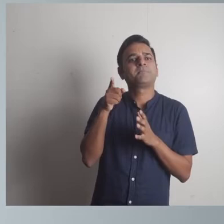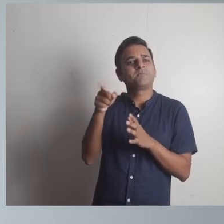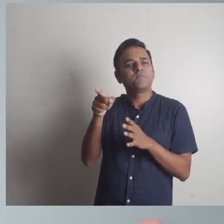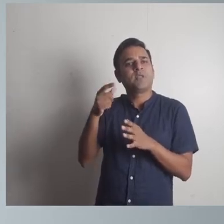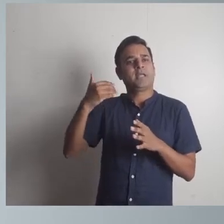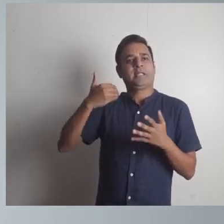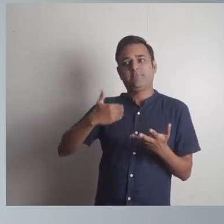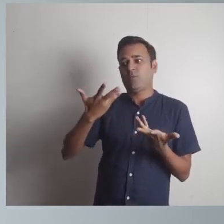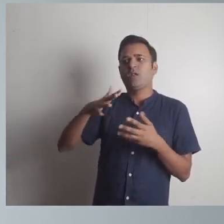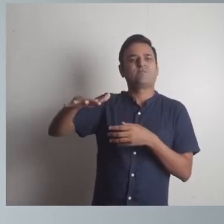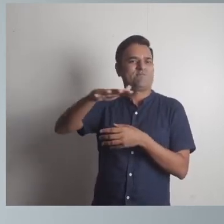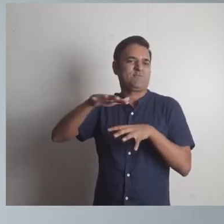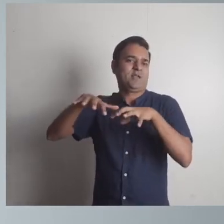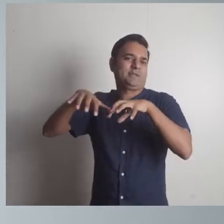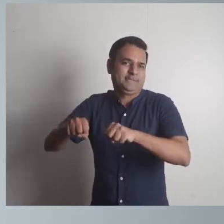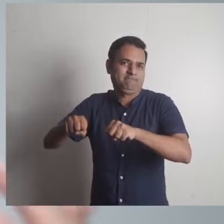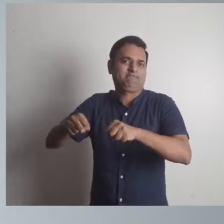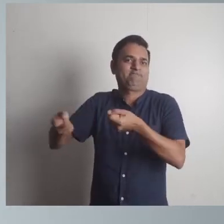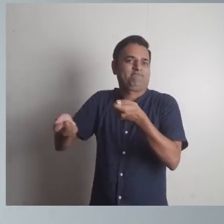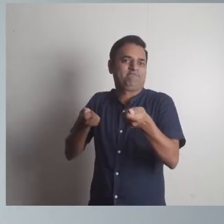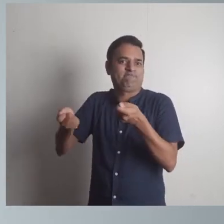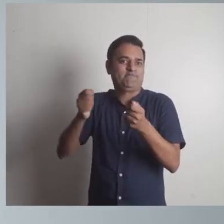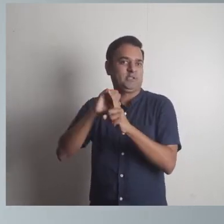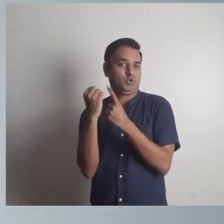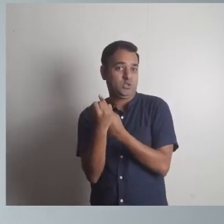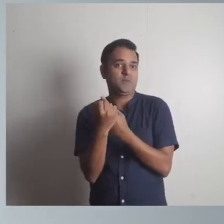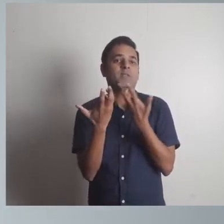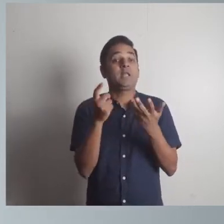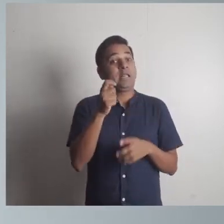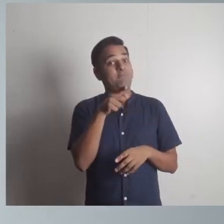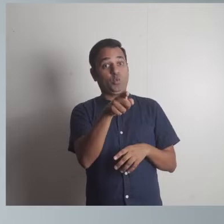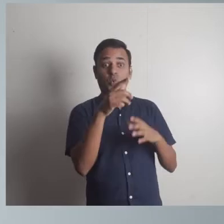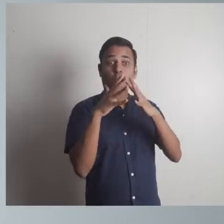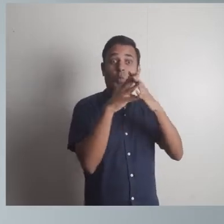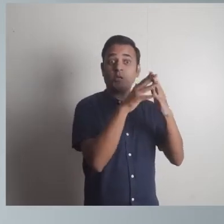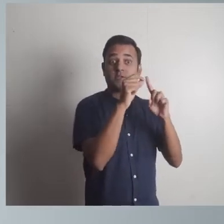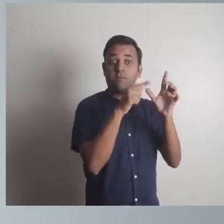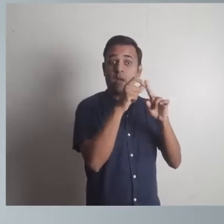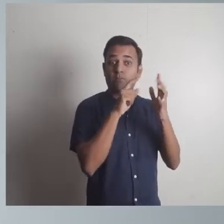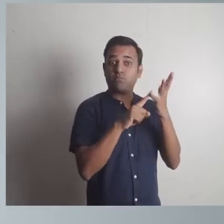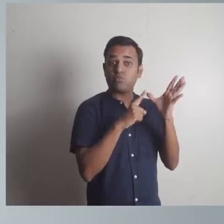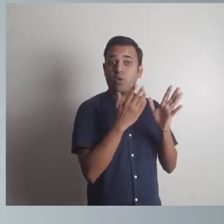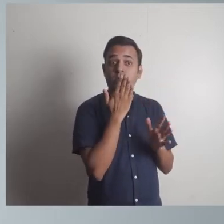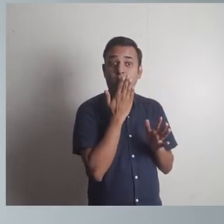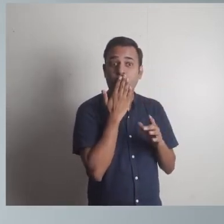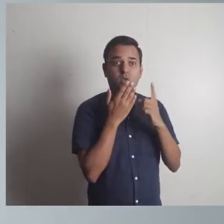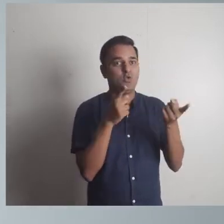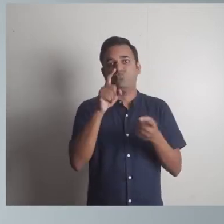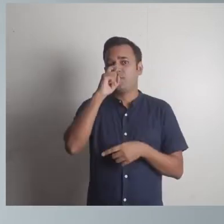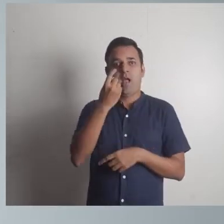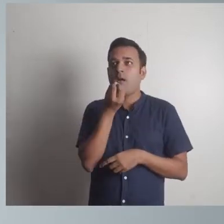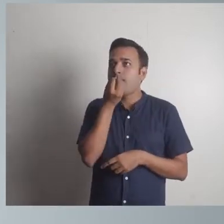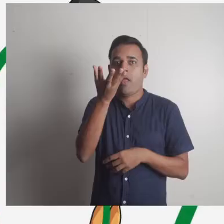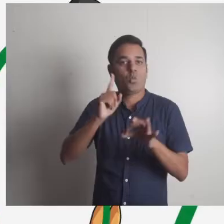are in the past, they are with us now. And a lot of us would argue that colonization still is with us, but it's with us in a